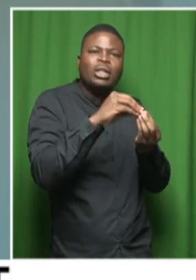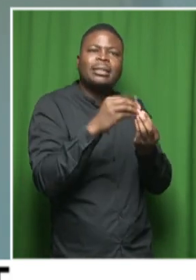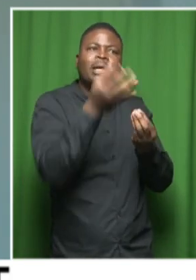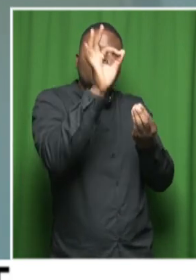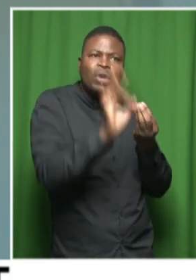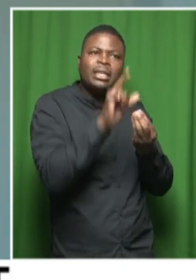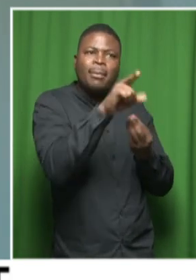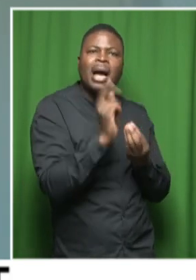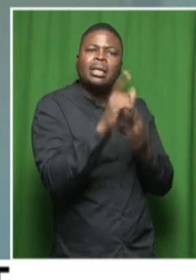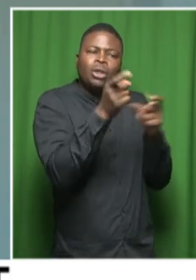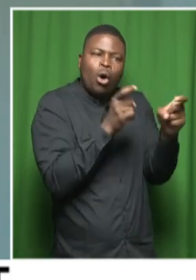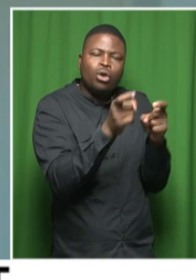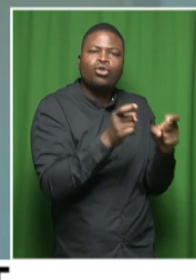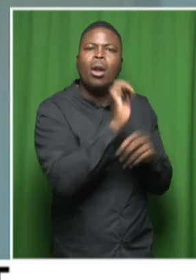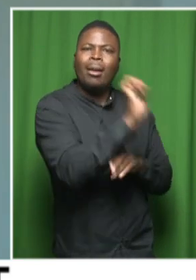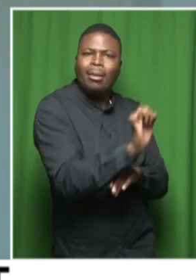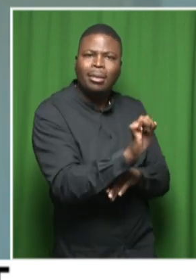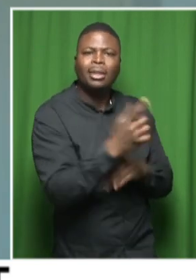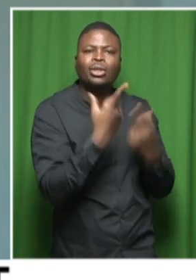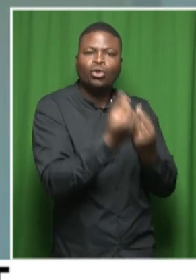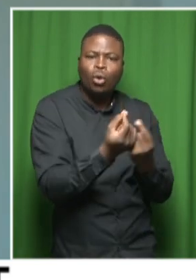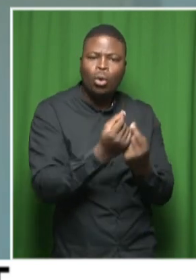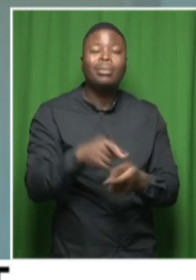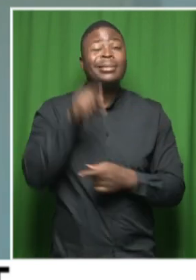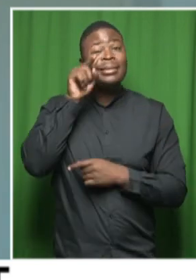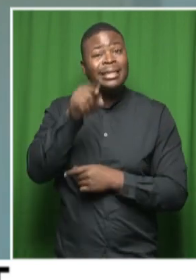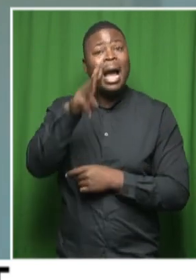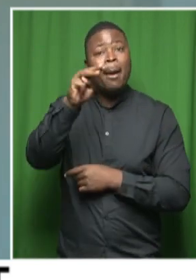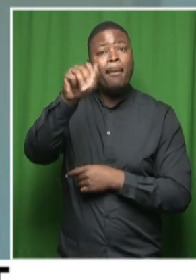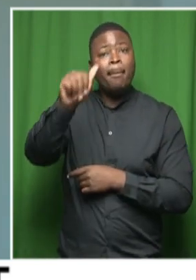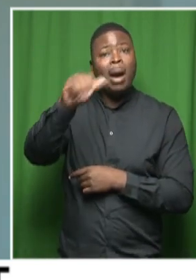interest rate. Now that's called macroeconomic